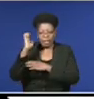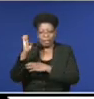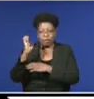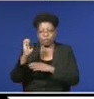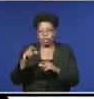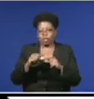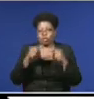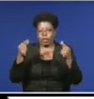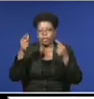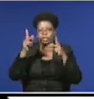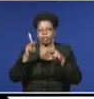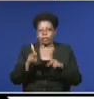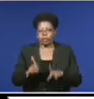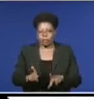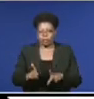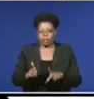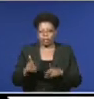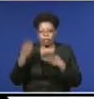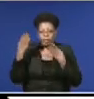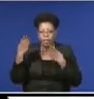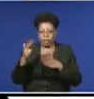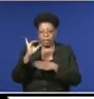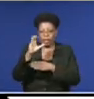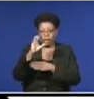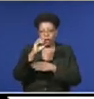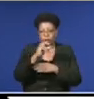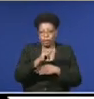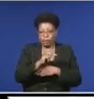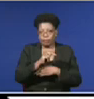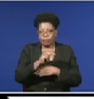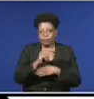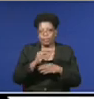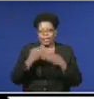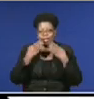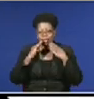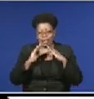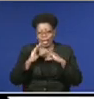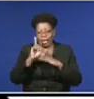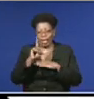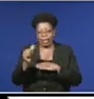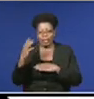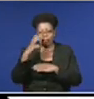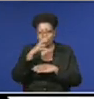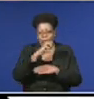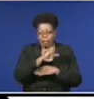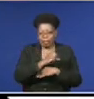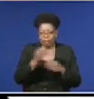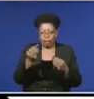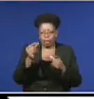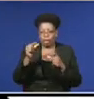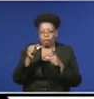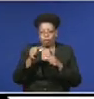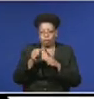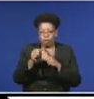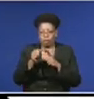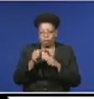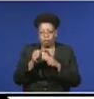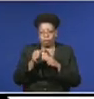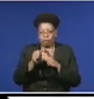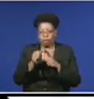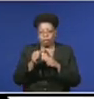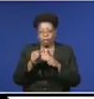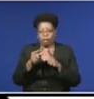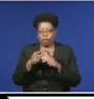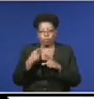He was a great person. He's a Bahamian icon, and he'll be sadly missed. There's no words to